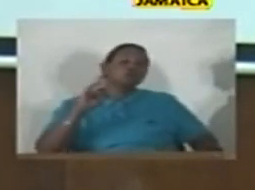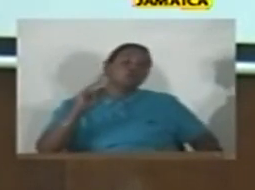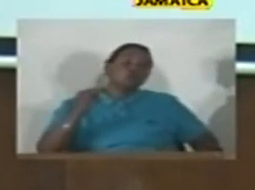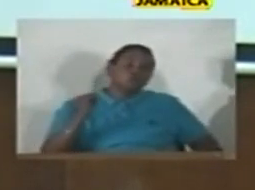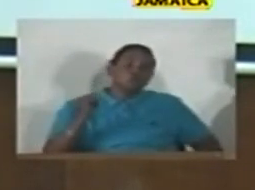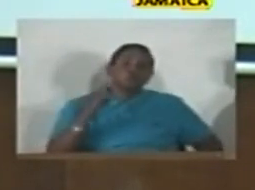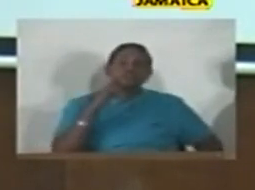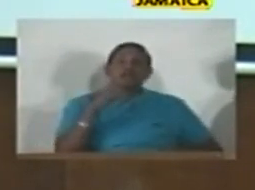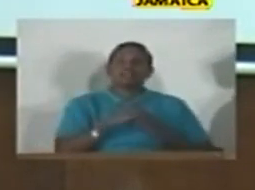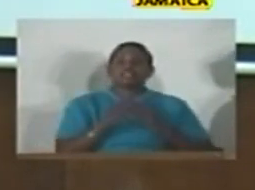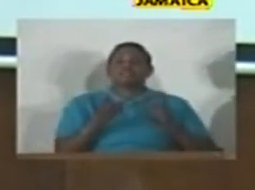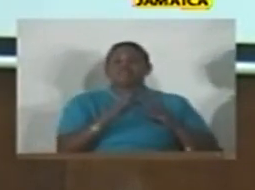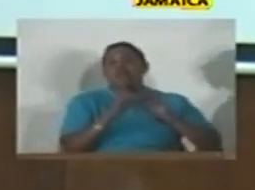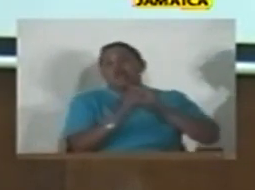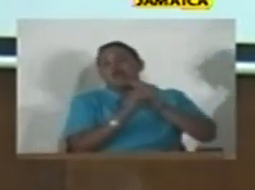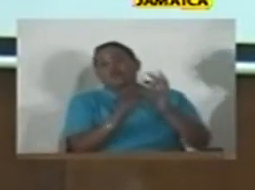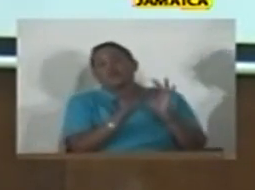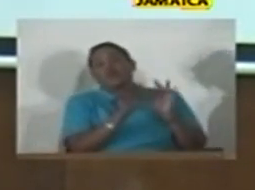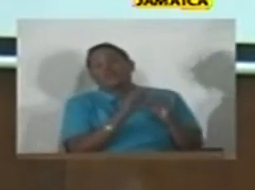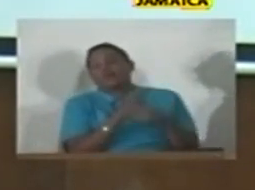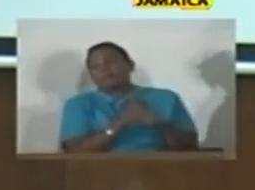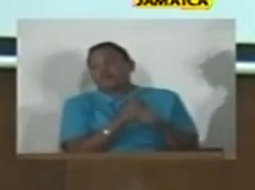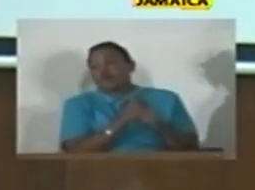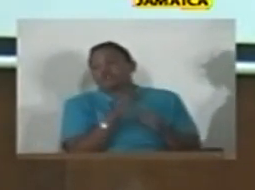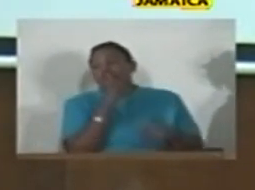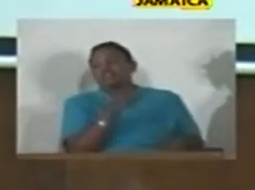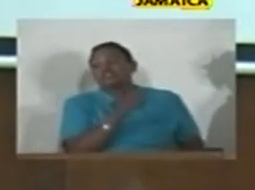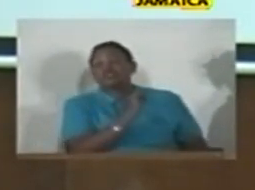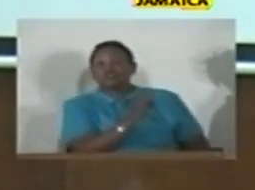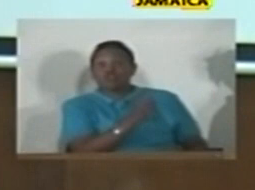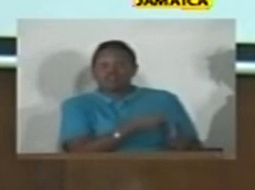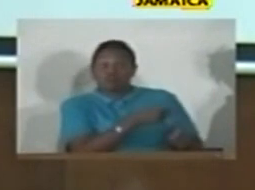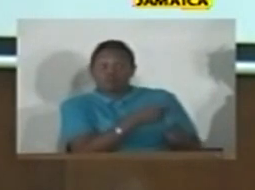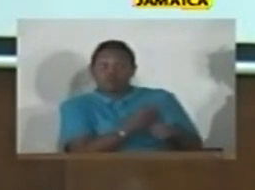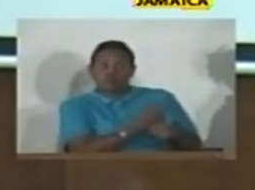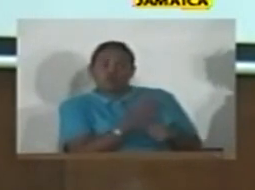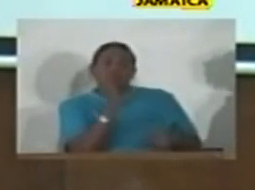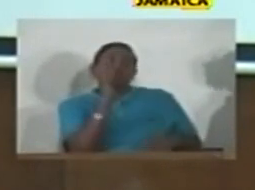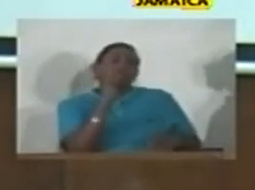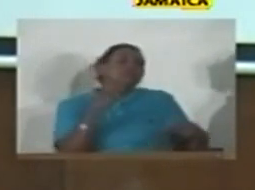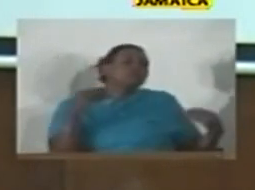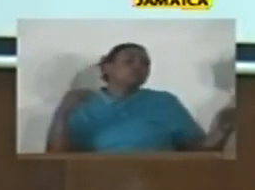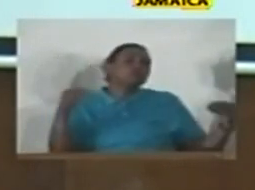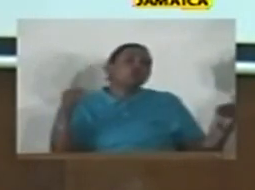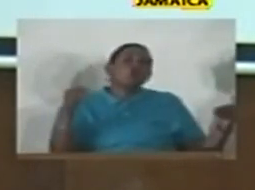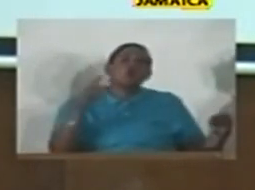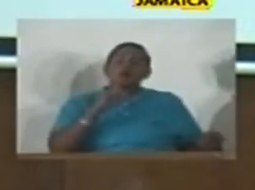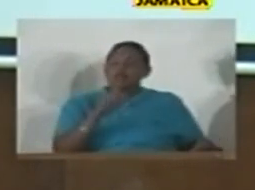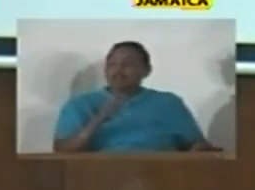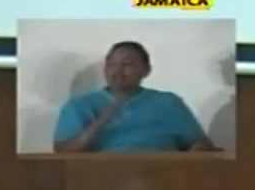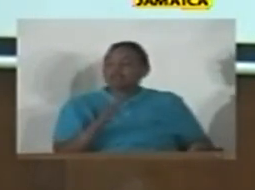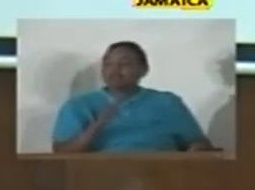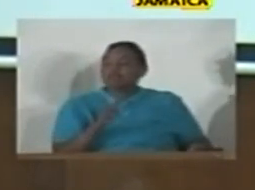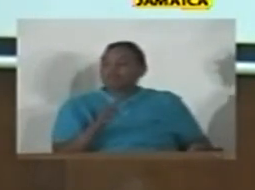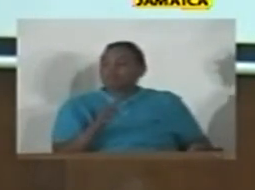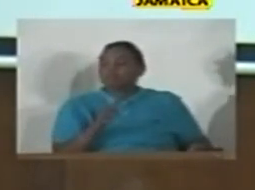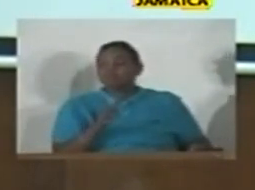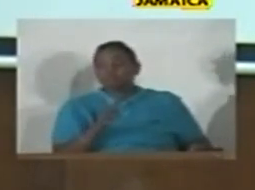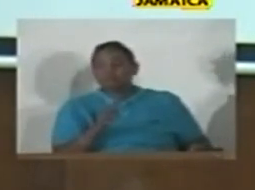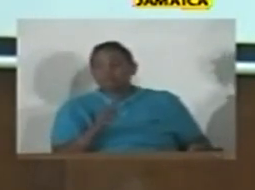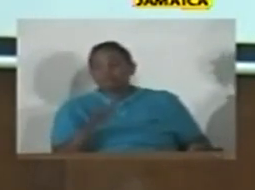going into value-added products. The trash from the products would be sold as feed or